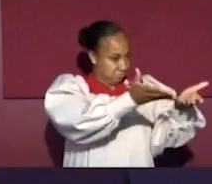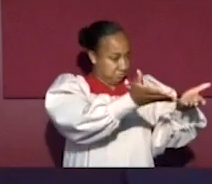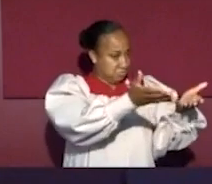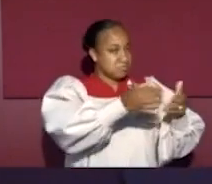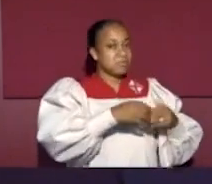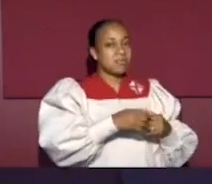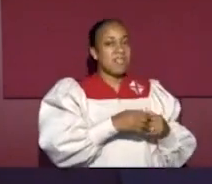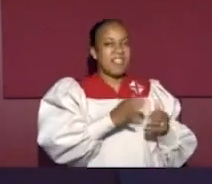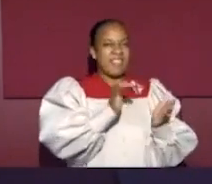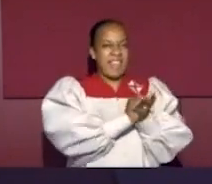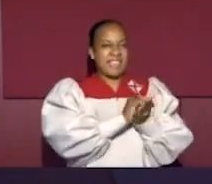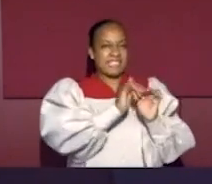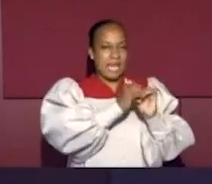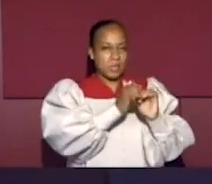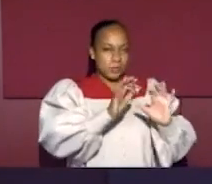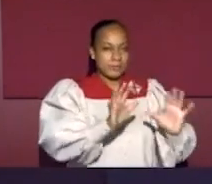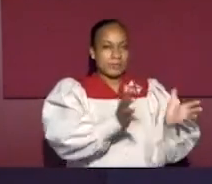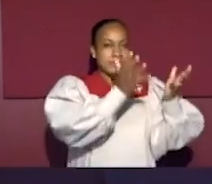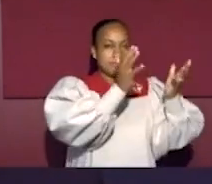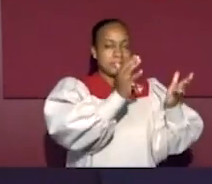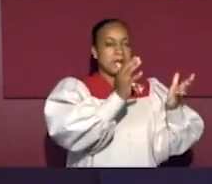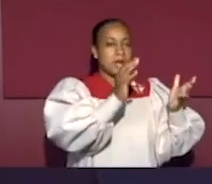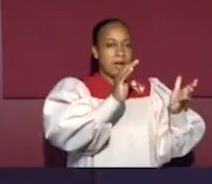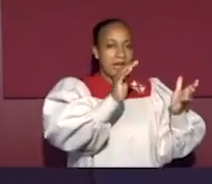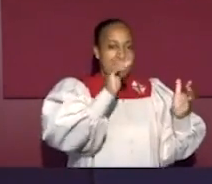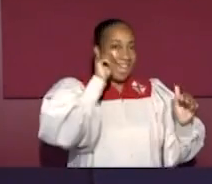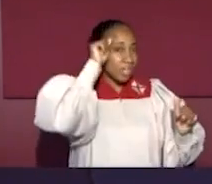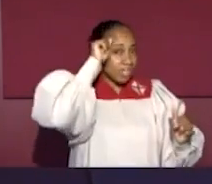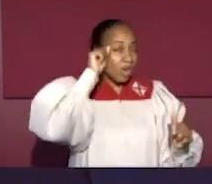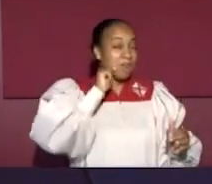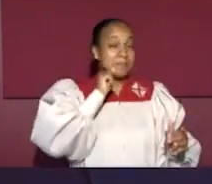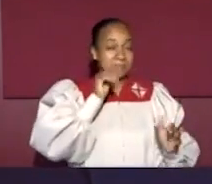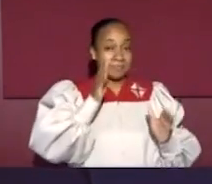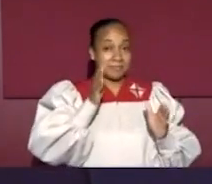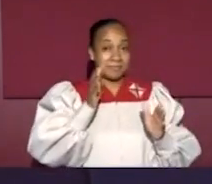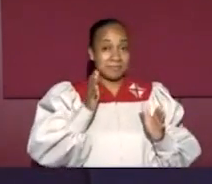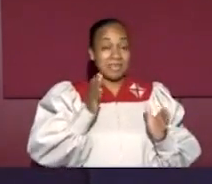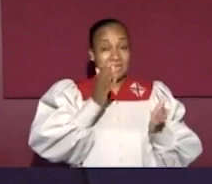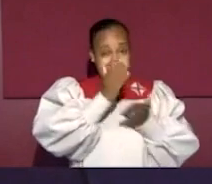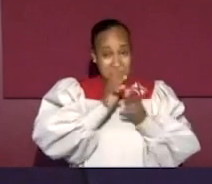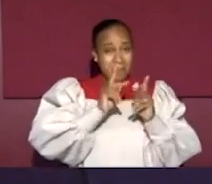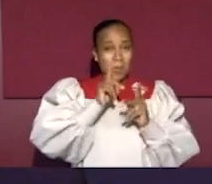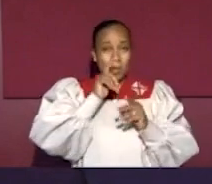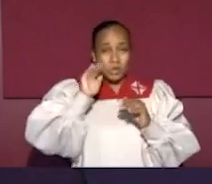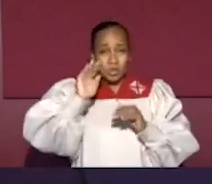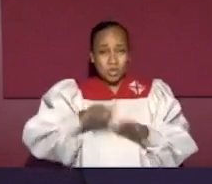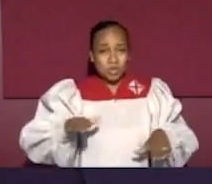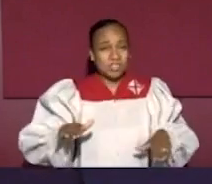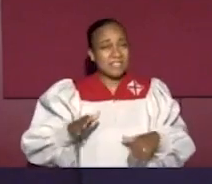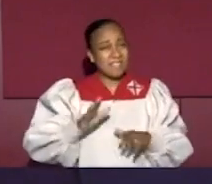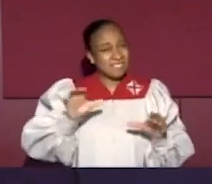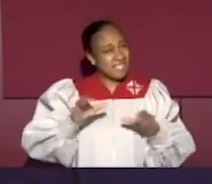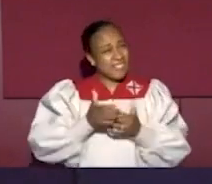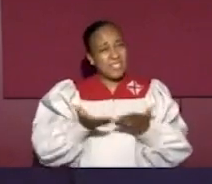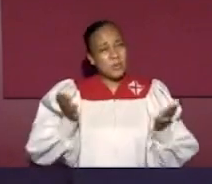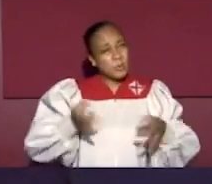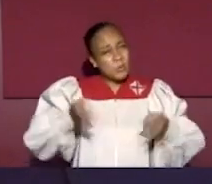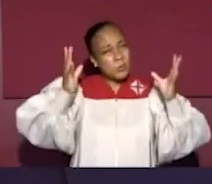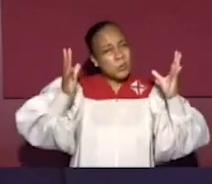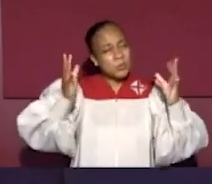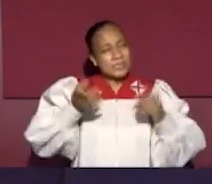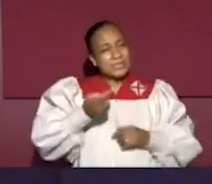That's how you continue to mature a grown-up. But a child, and listen, there are people whose children, minors, have done things and